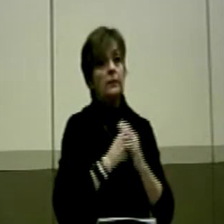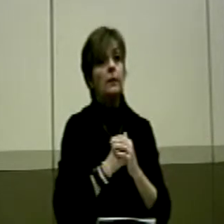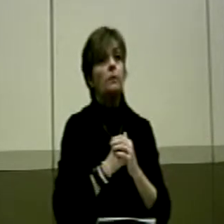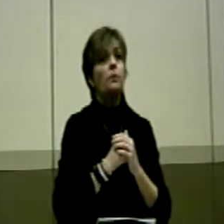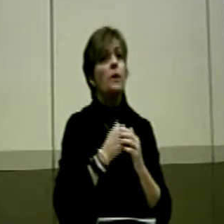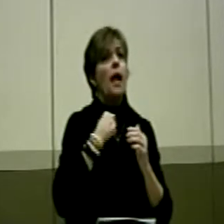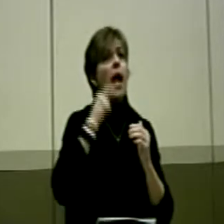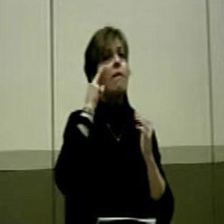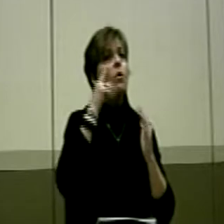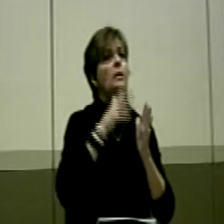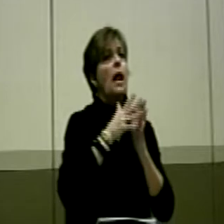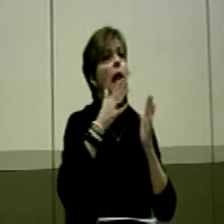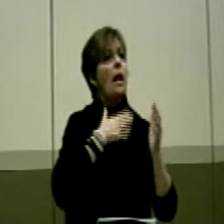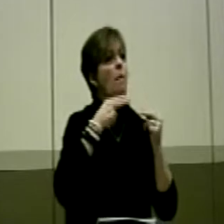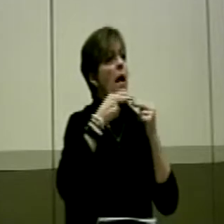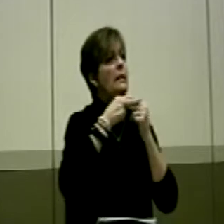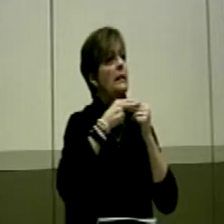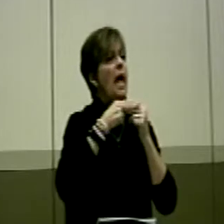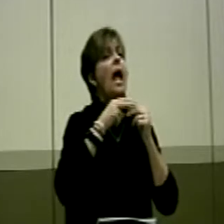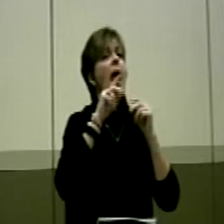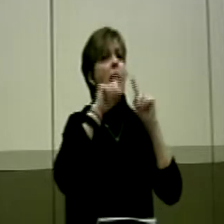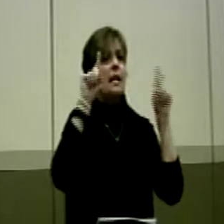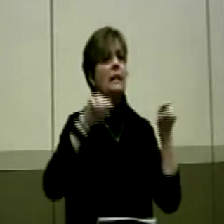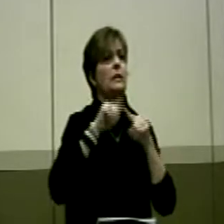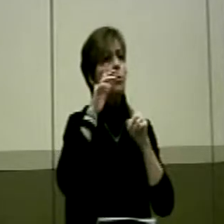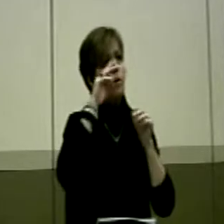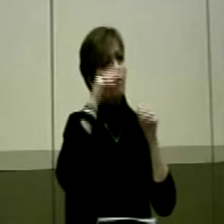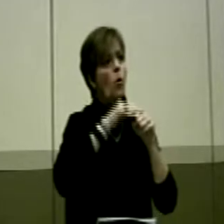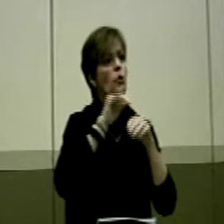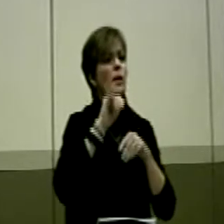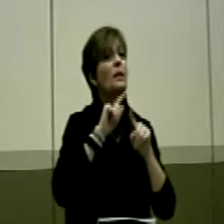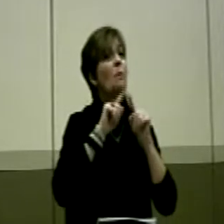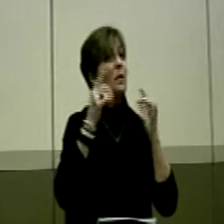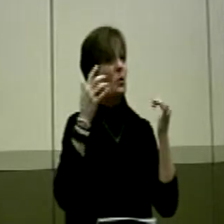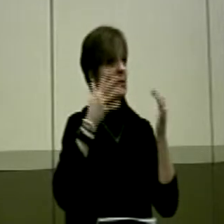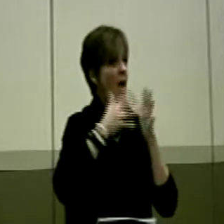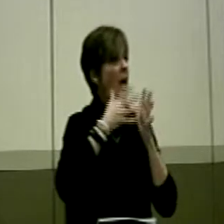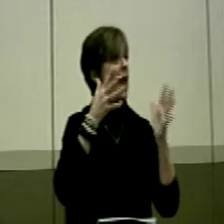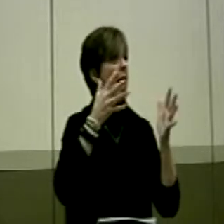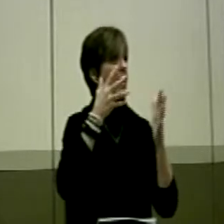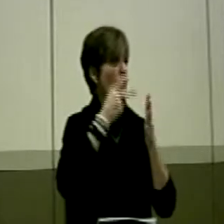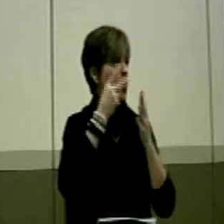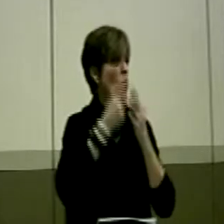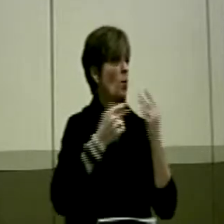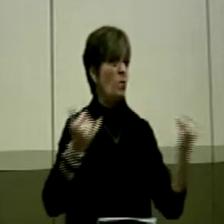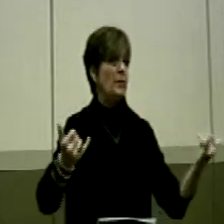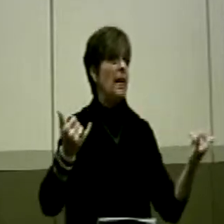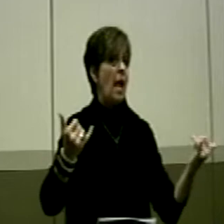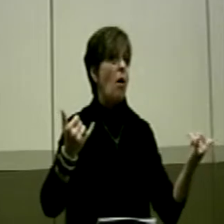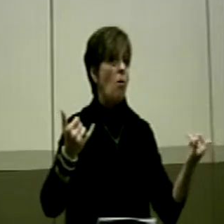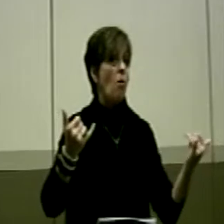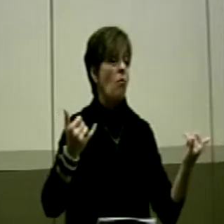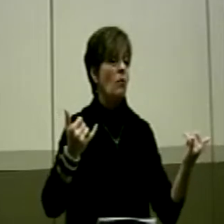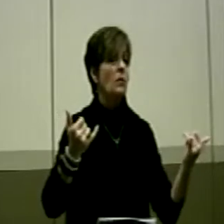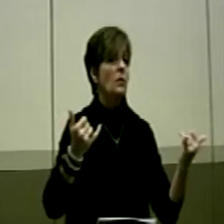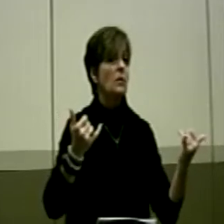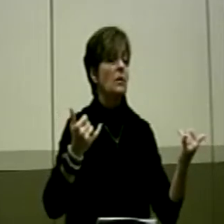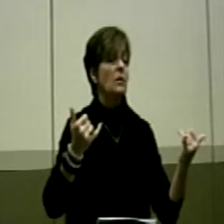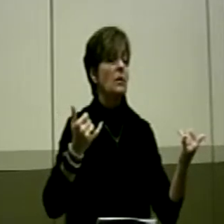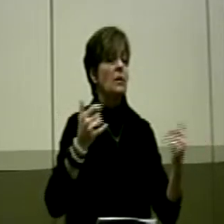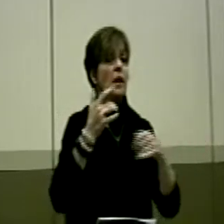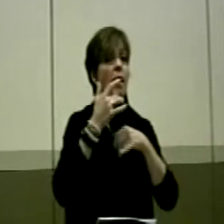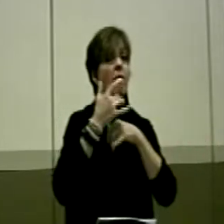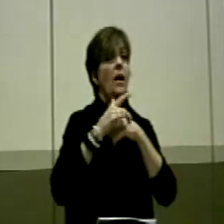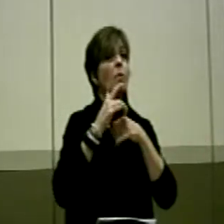but there's a lot of programs out there now, and so and some of you have other, I'm just talking about other people have